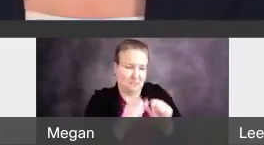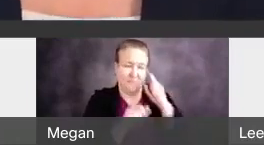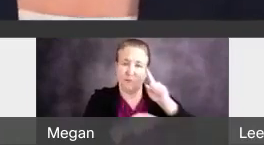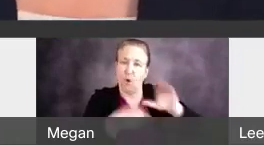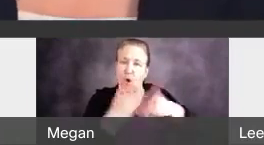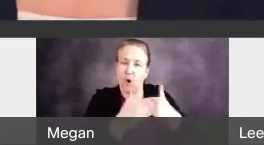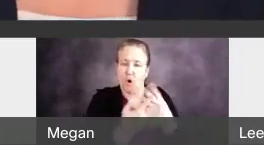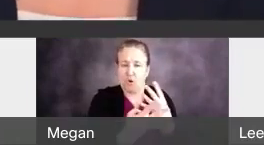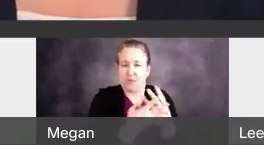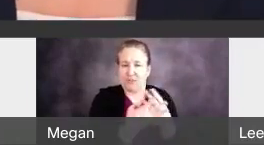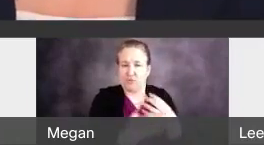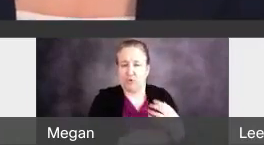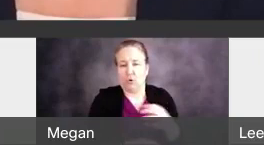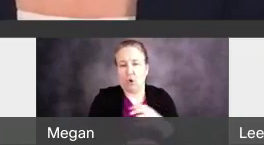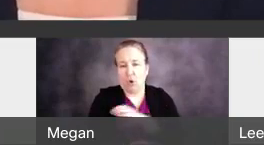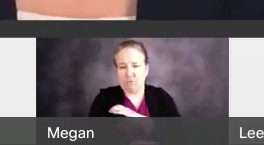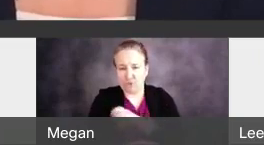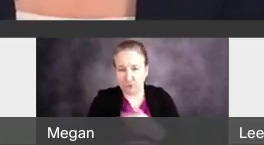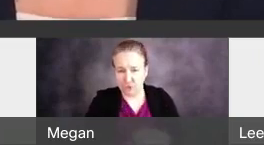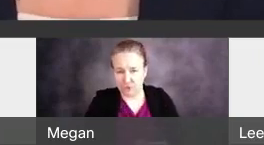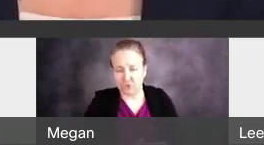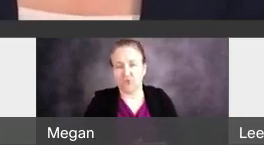correctional officers.